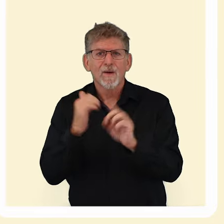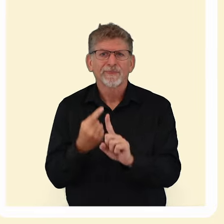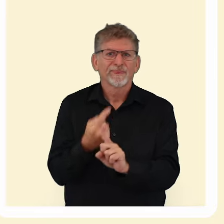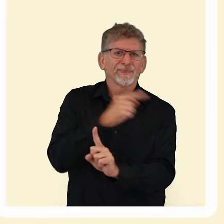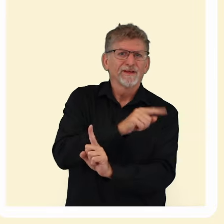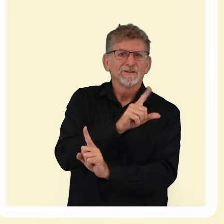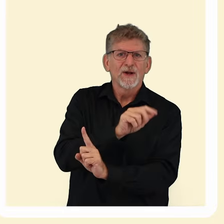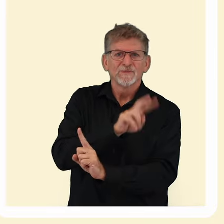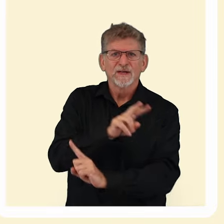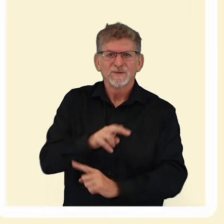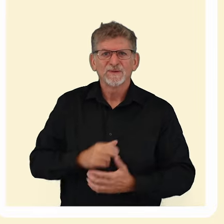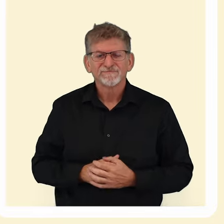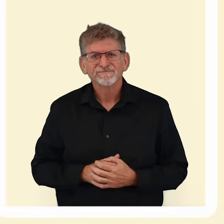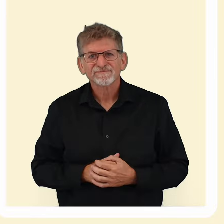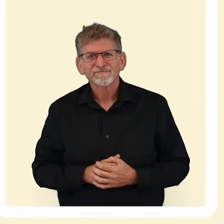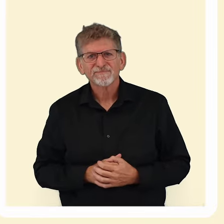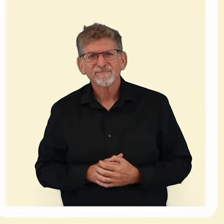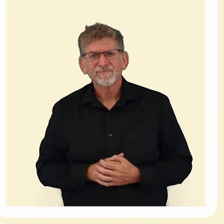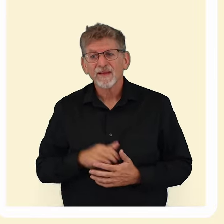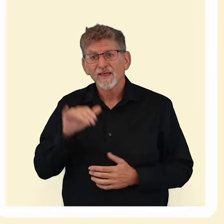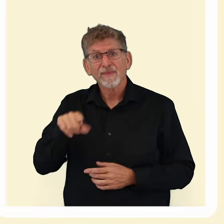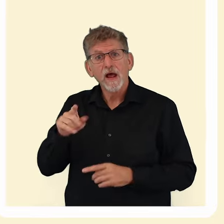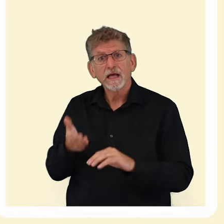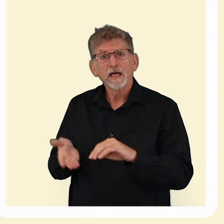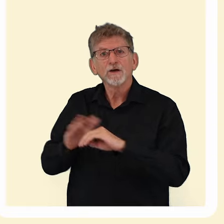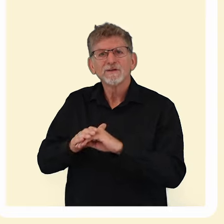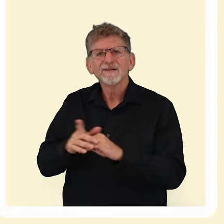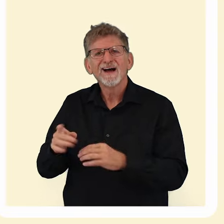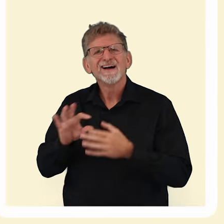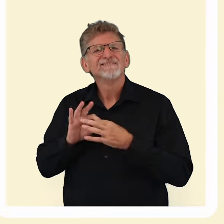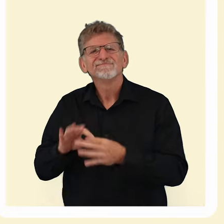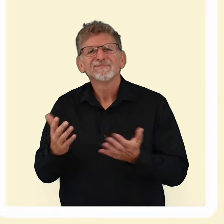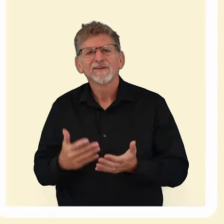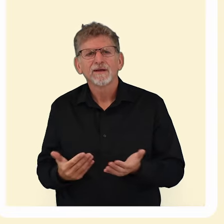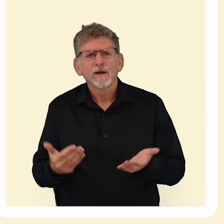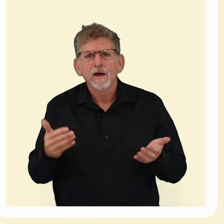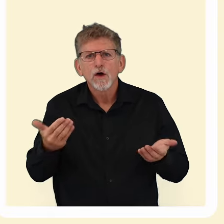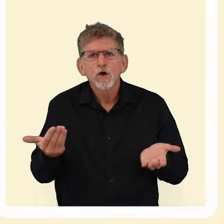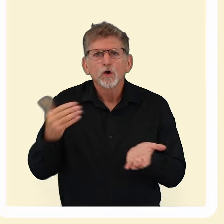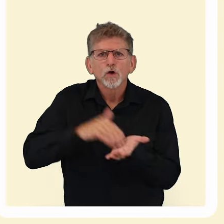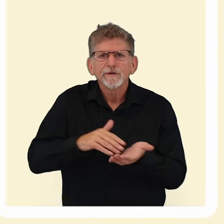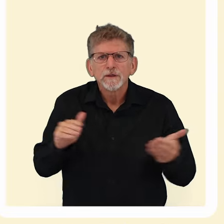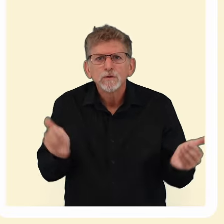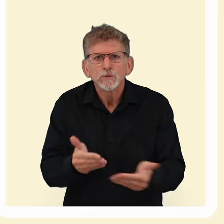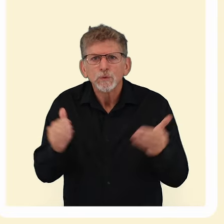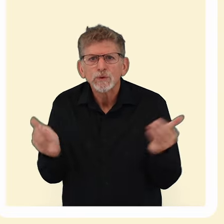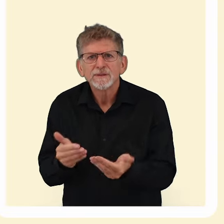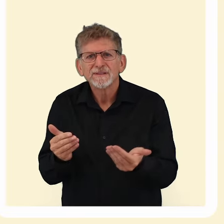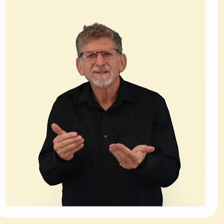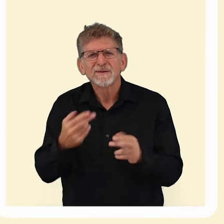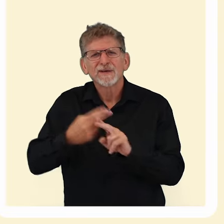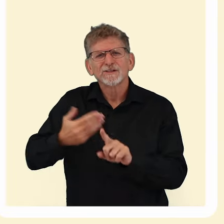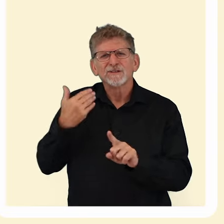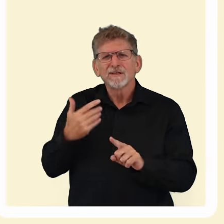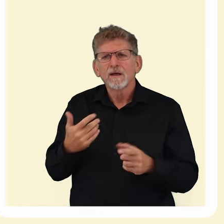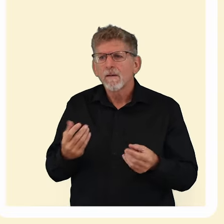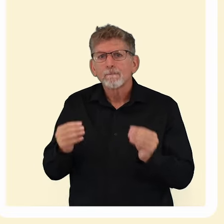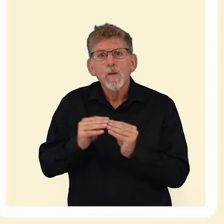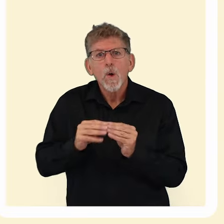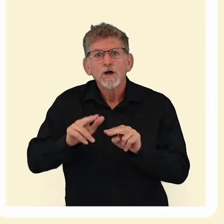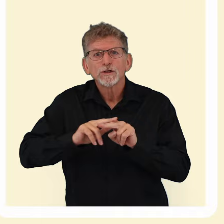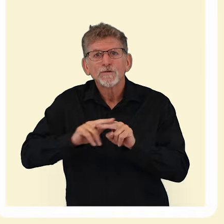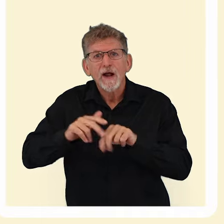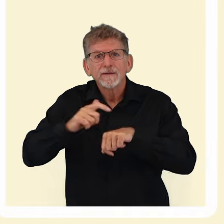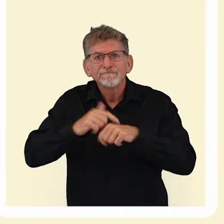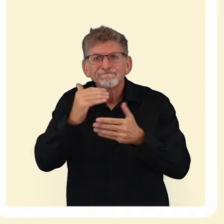14.7% compared to 2022. And this increase is associated to the reintroduction of, as I mentioned, additional